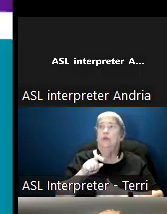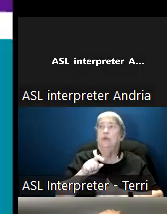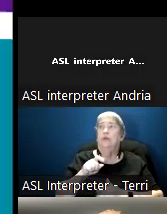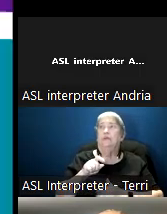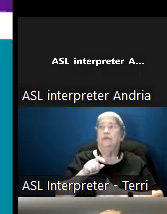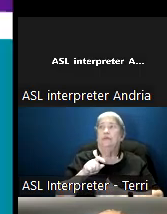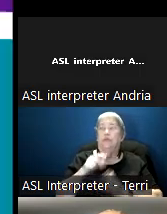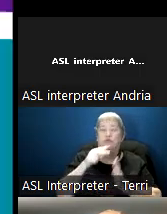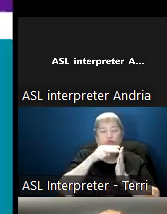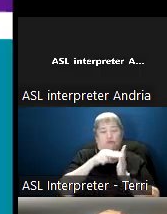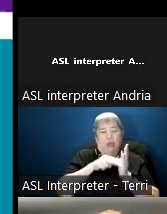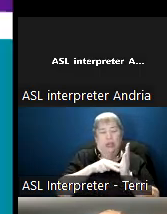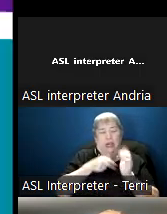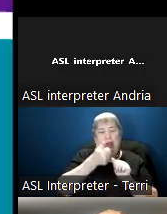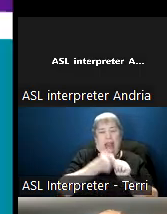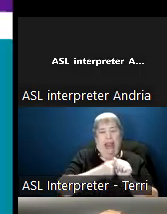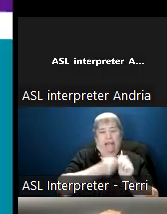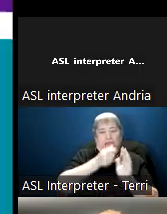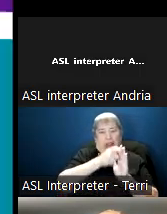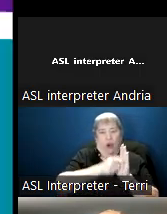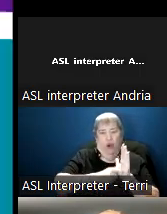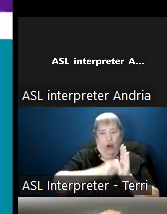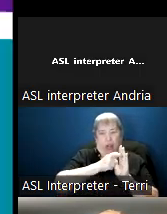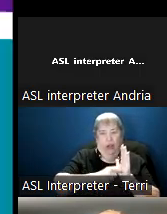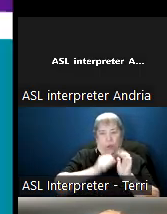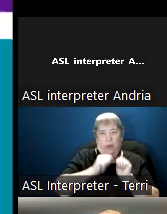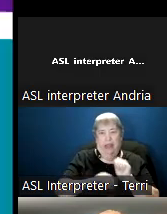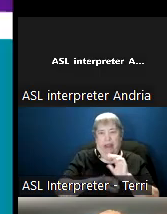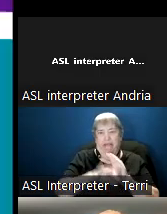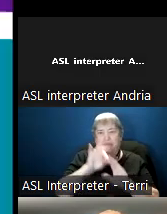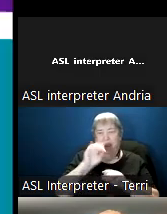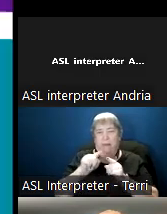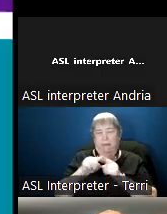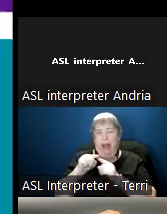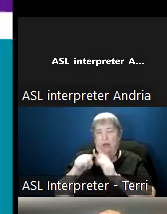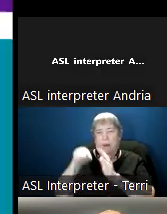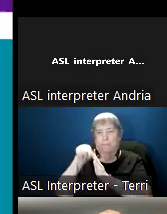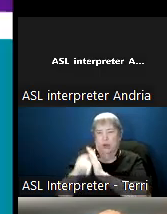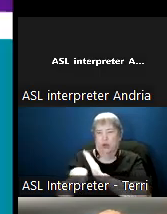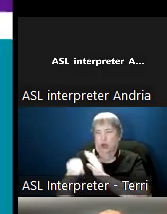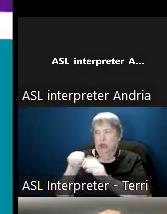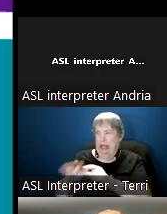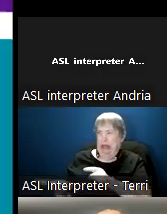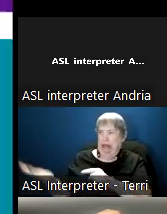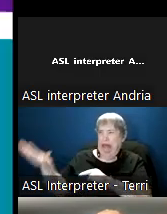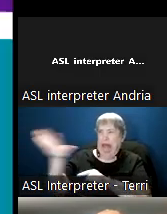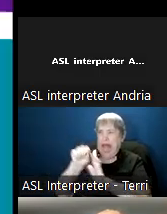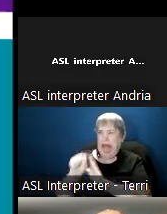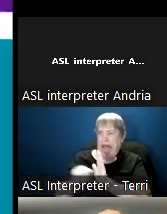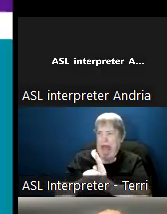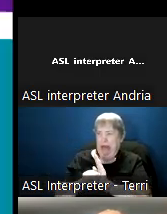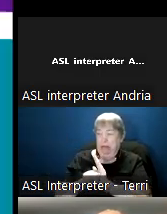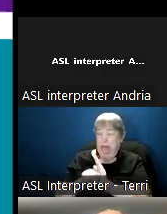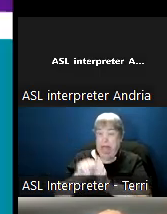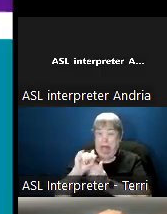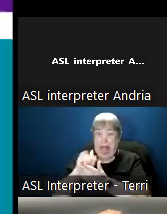every article we can find on murders in Maryland to determine whether in our eyes they were